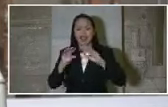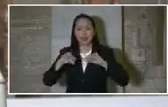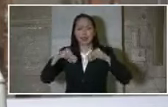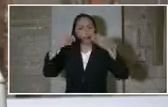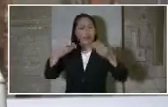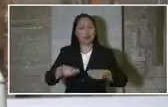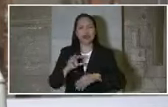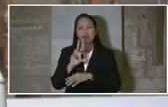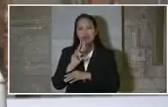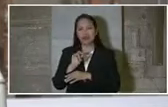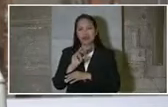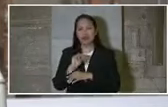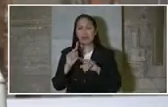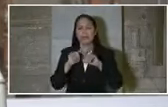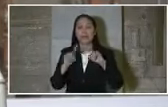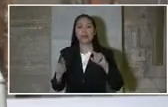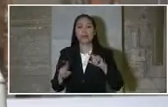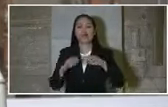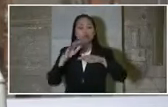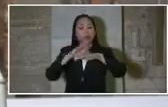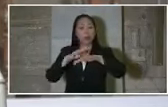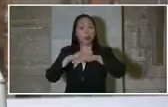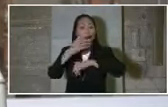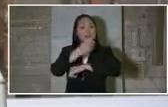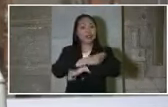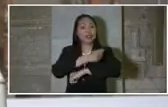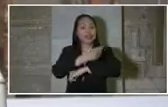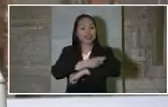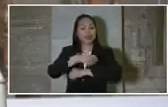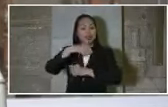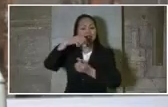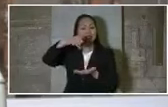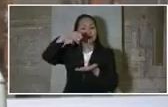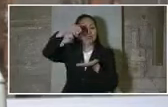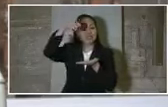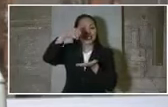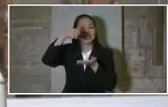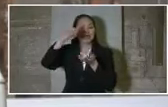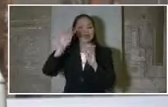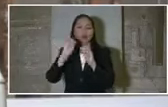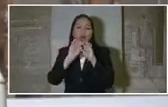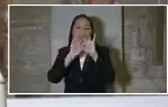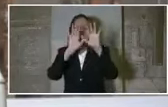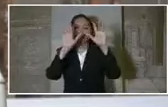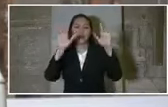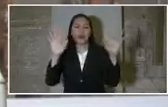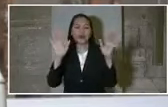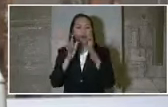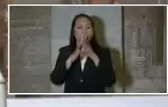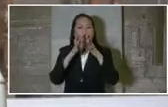is set on a lampstand where it gives light to all in the